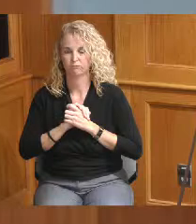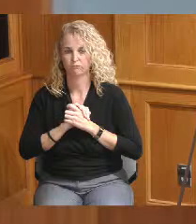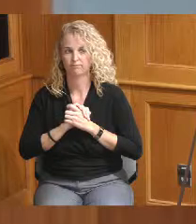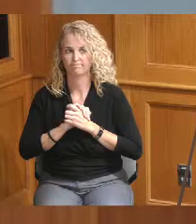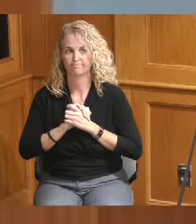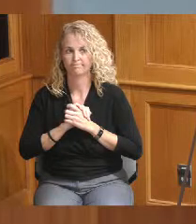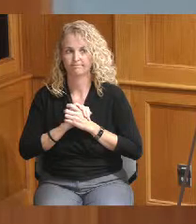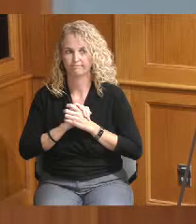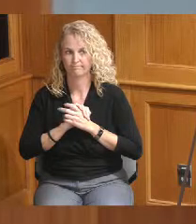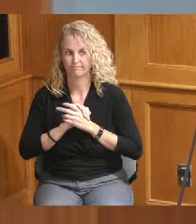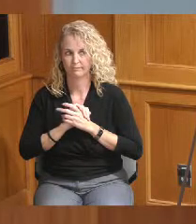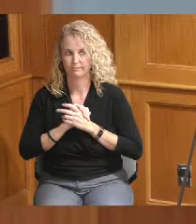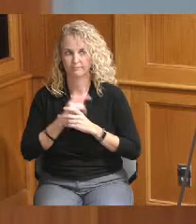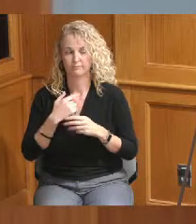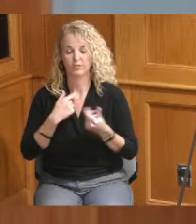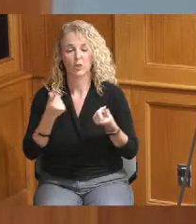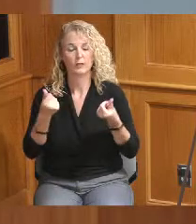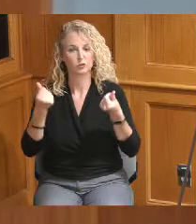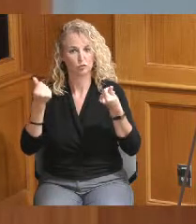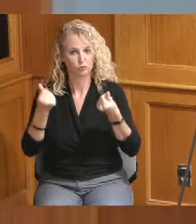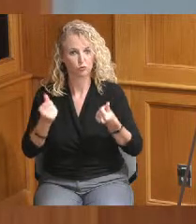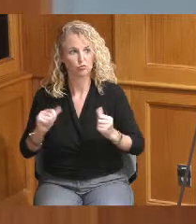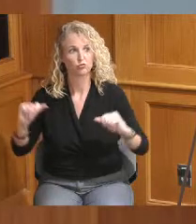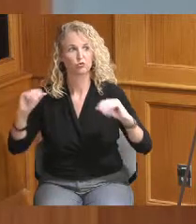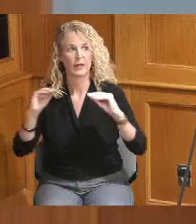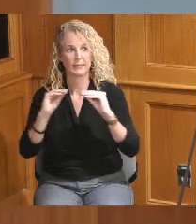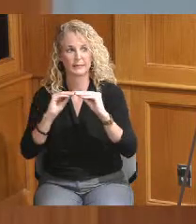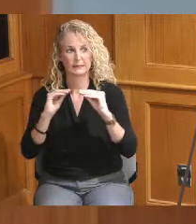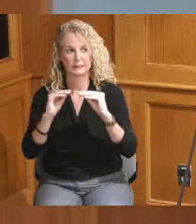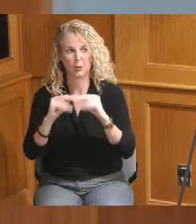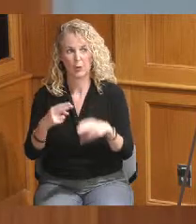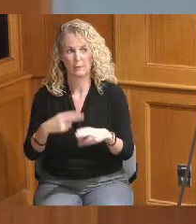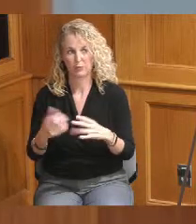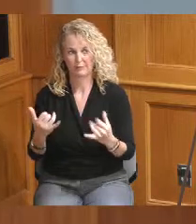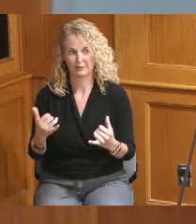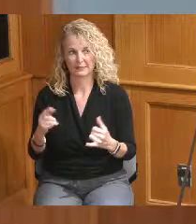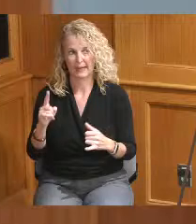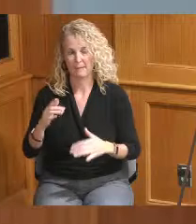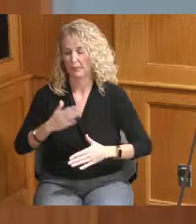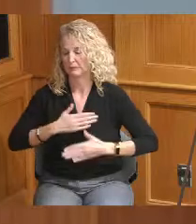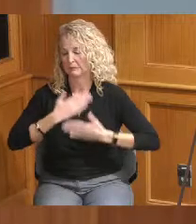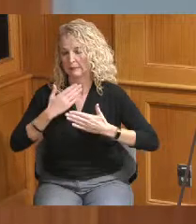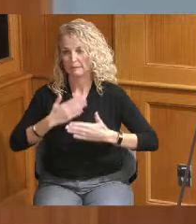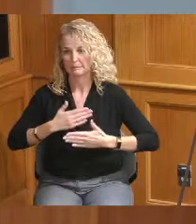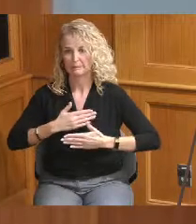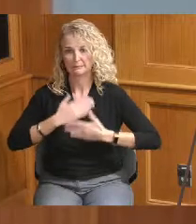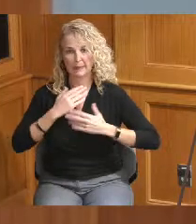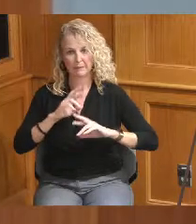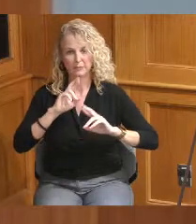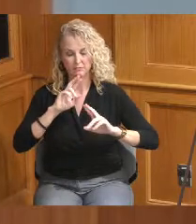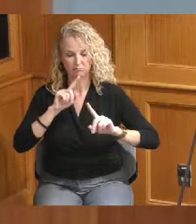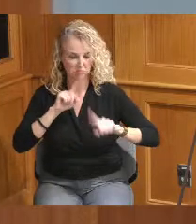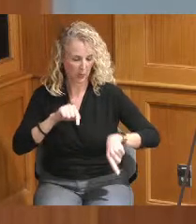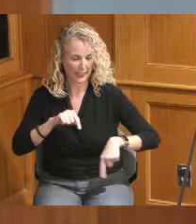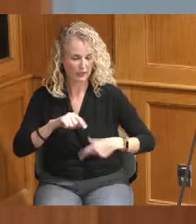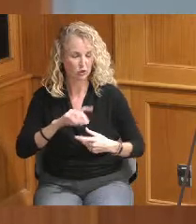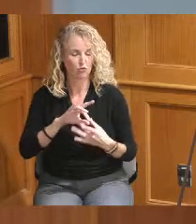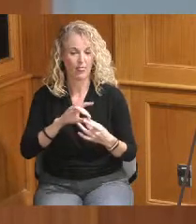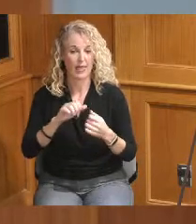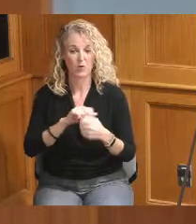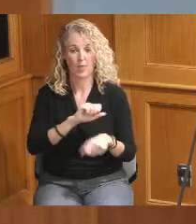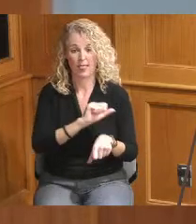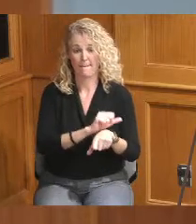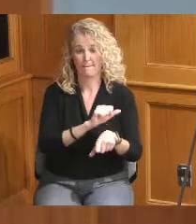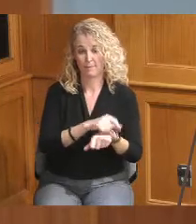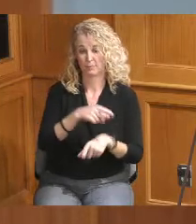so I was trying to be a little more brief today, but happy to take your recommendation on the personnel and the